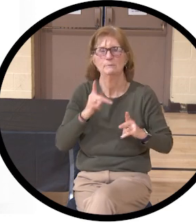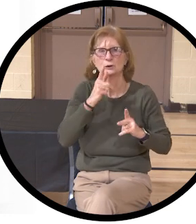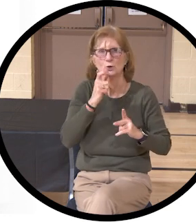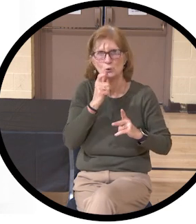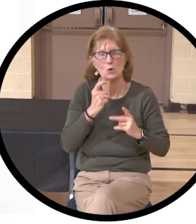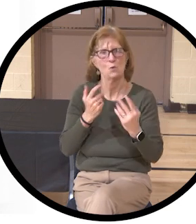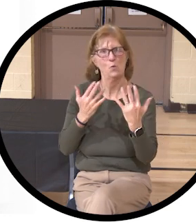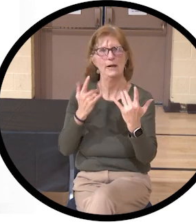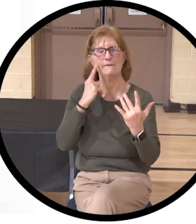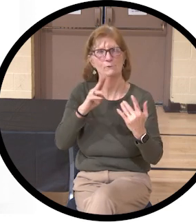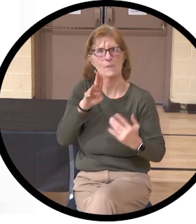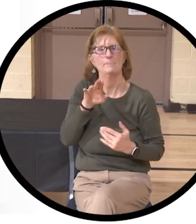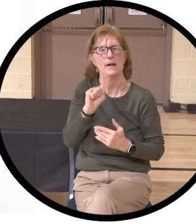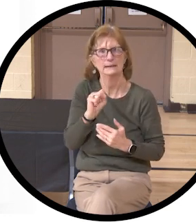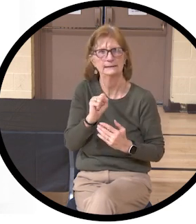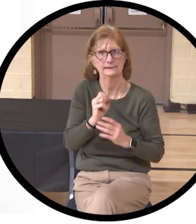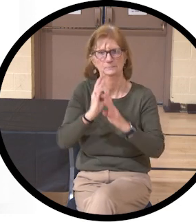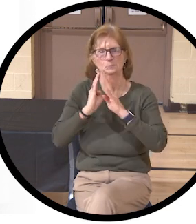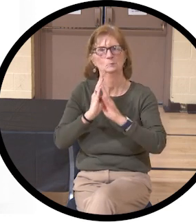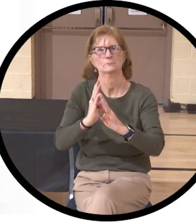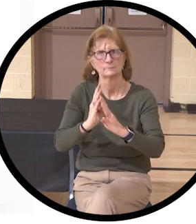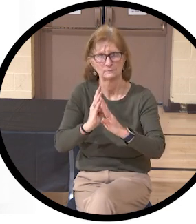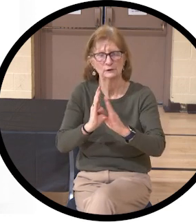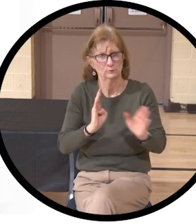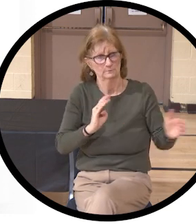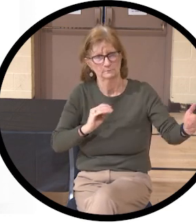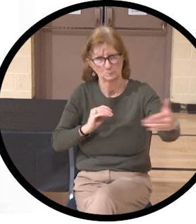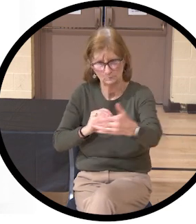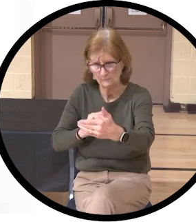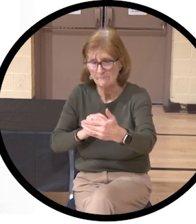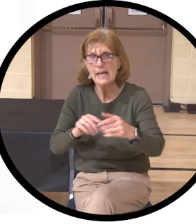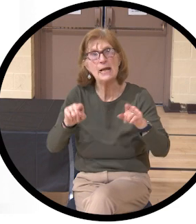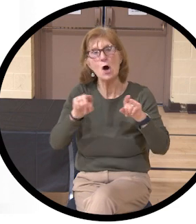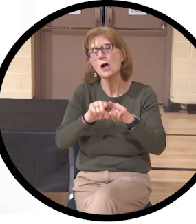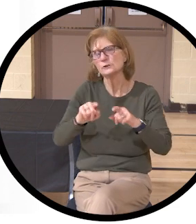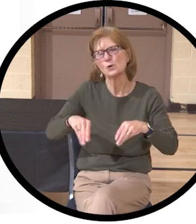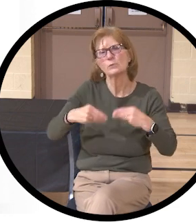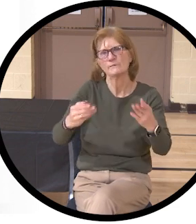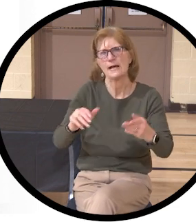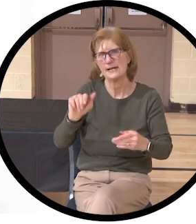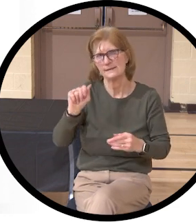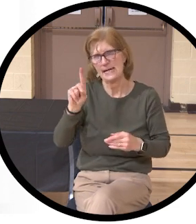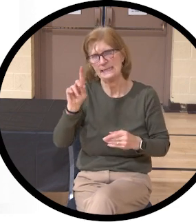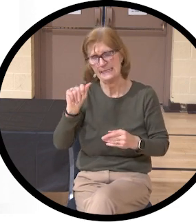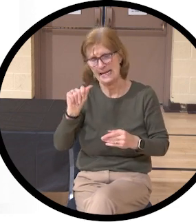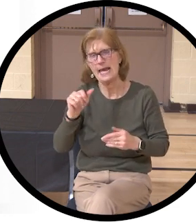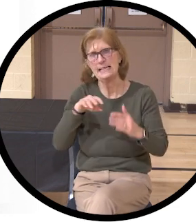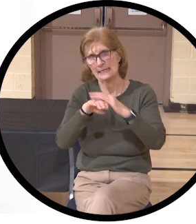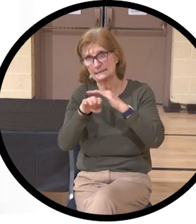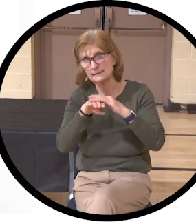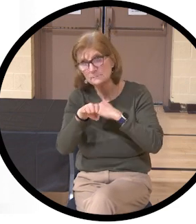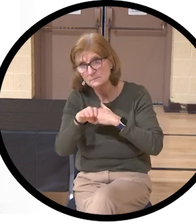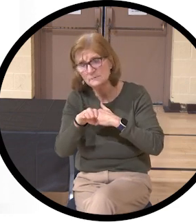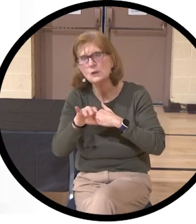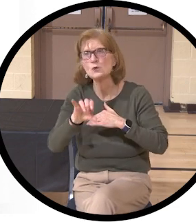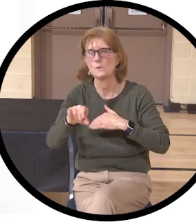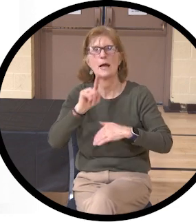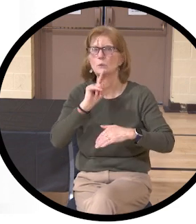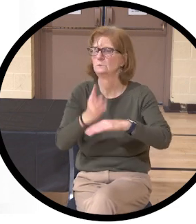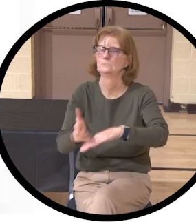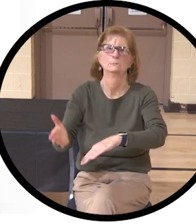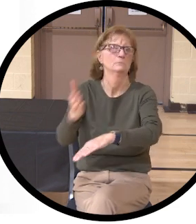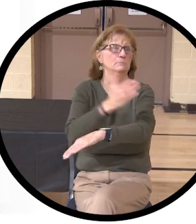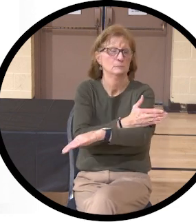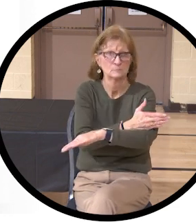concrete because it would, need to provide that curve for ADA access and to the buses. This will do a lot for the safety